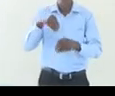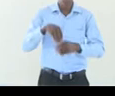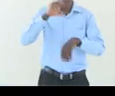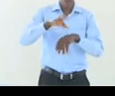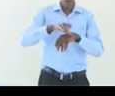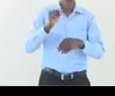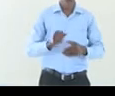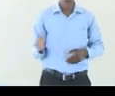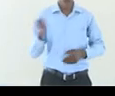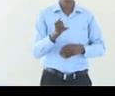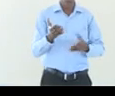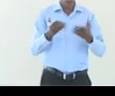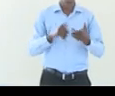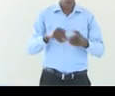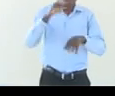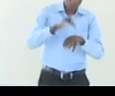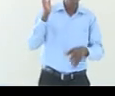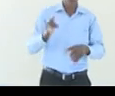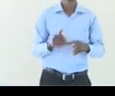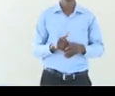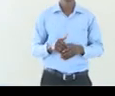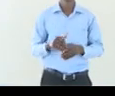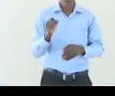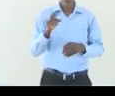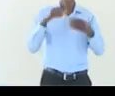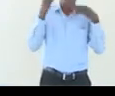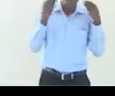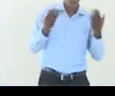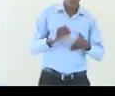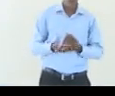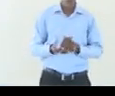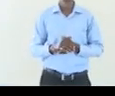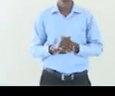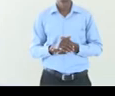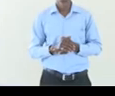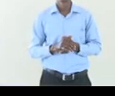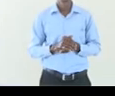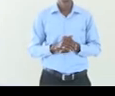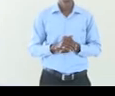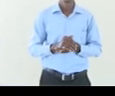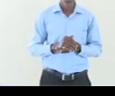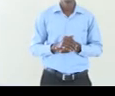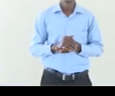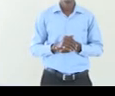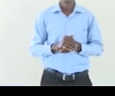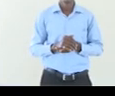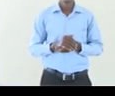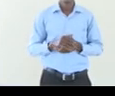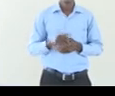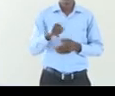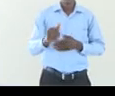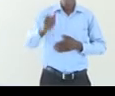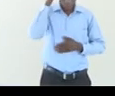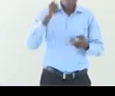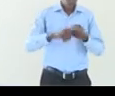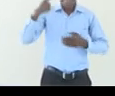brains, to reflect. All, in fact, it has reached such an extent that churches are now importing comedians to